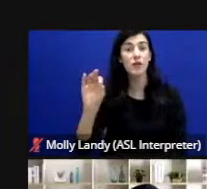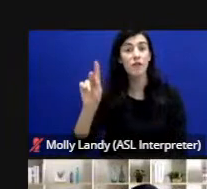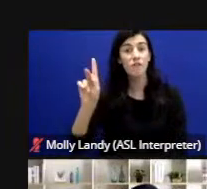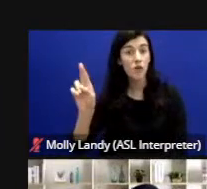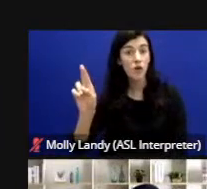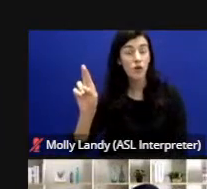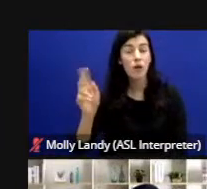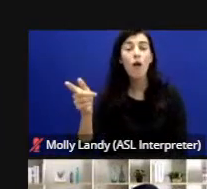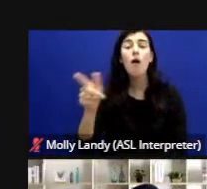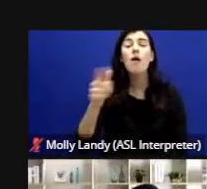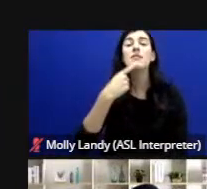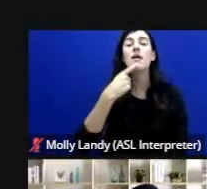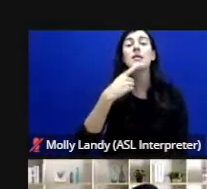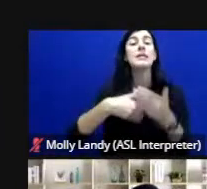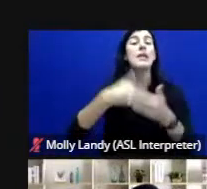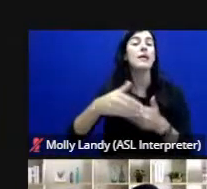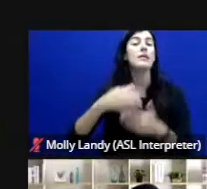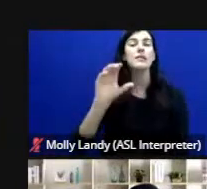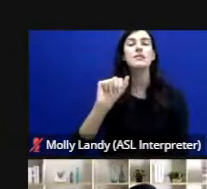Candace Rios.